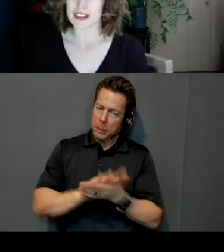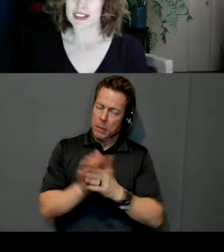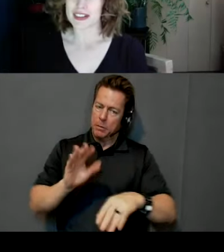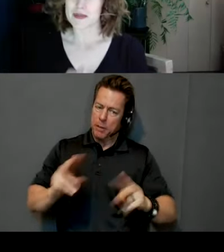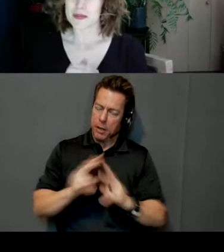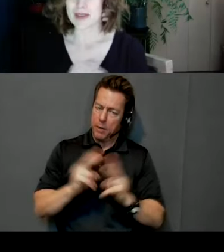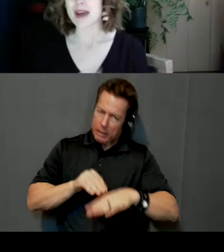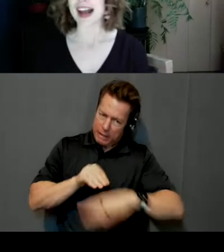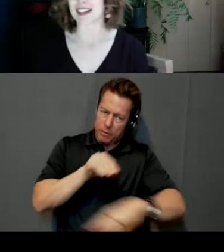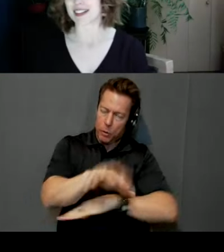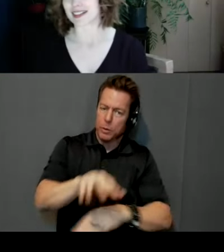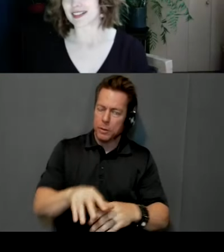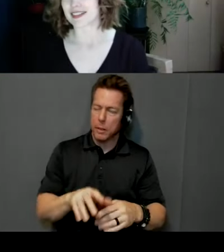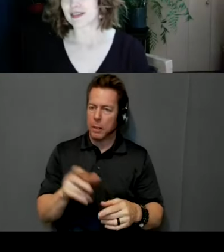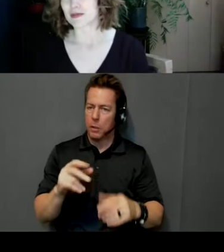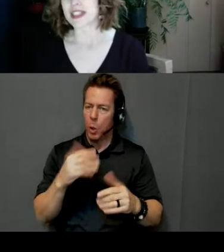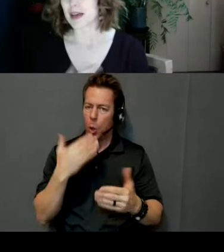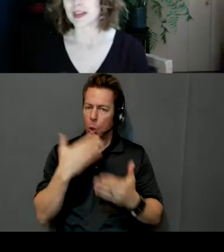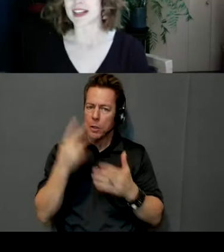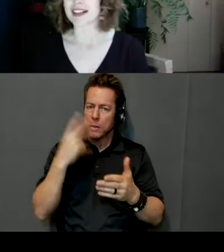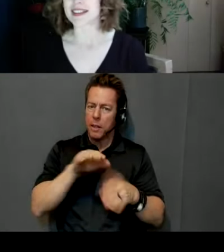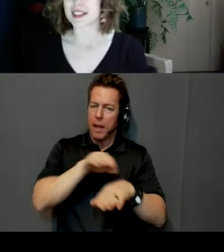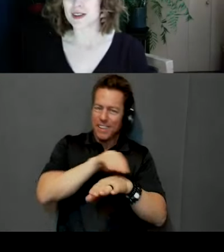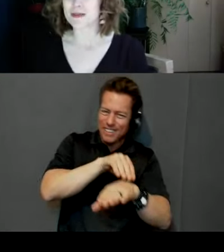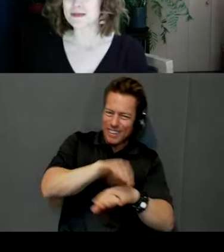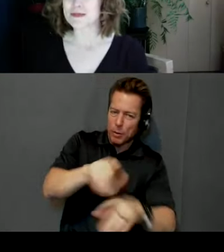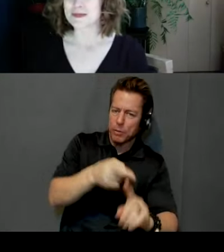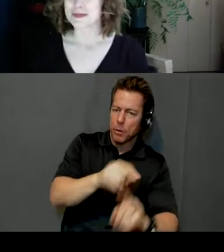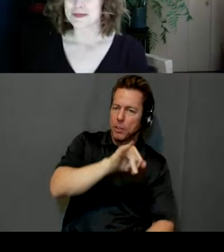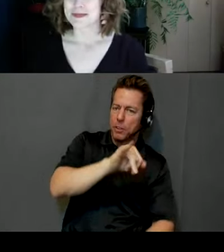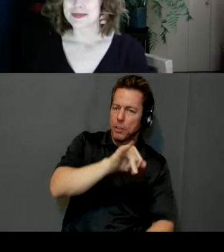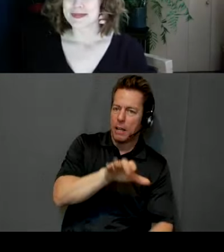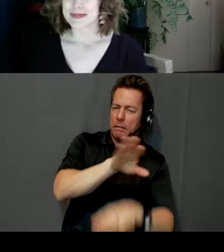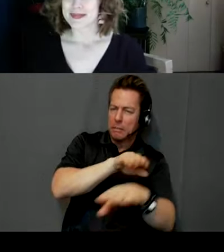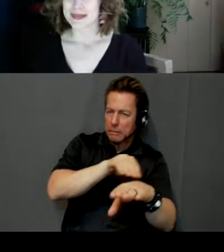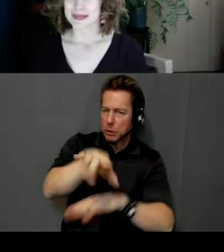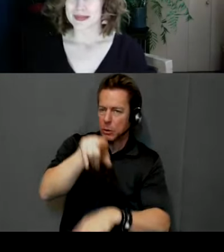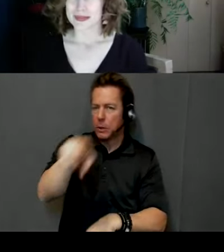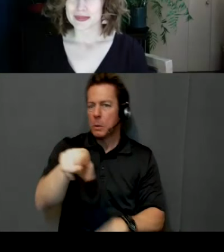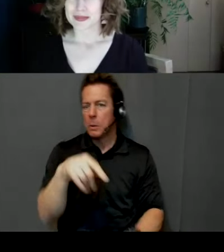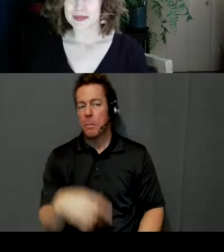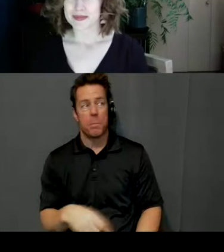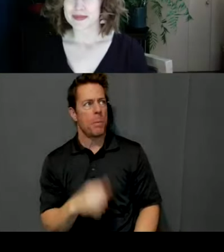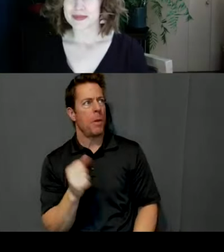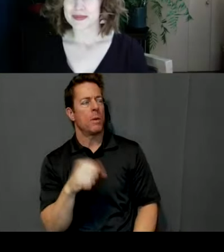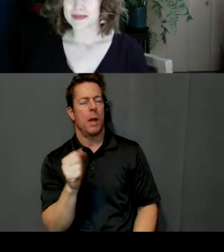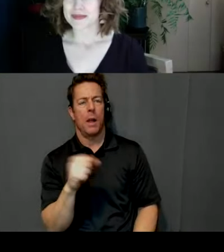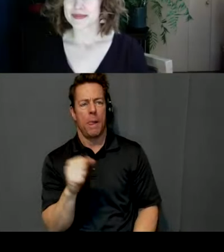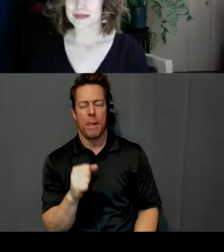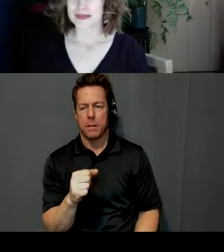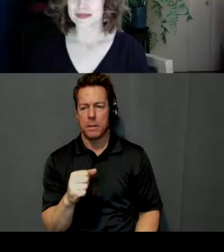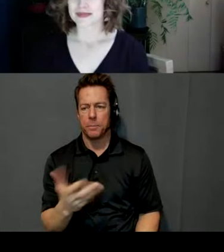energy impact what's happening next. Oh, for sure. I mean, even seeing